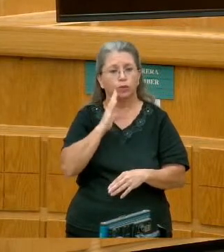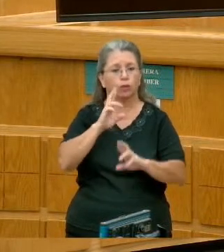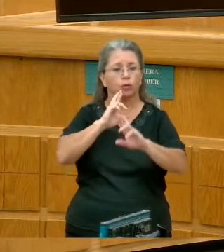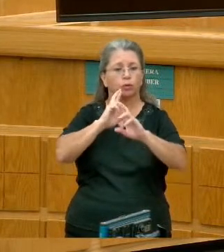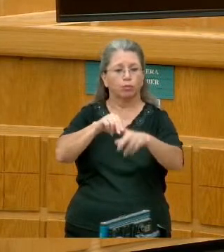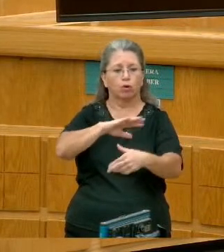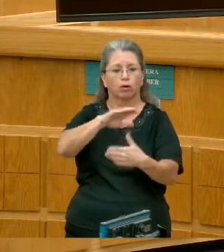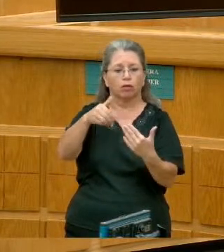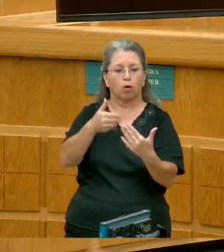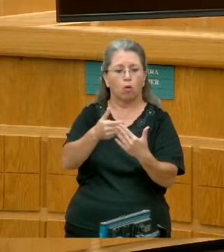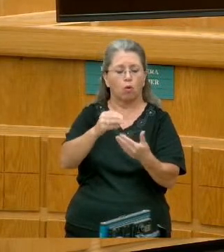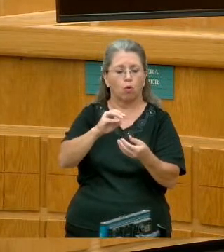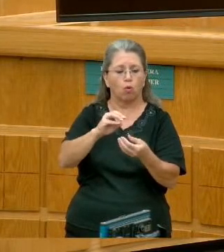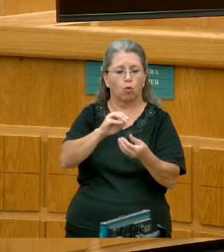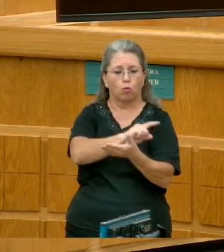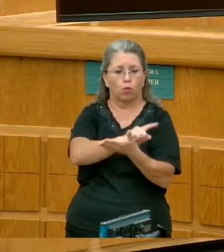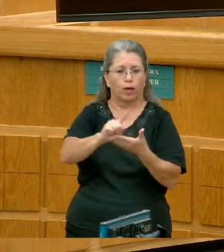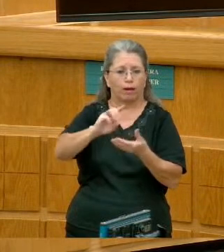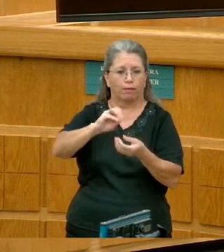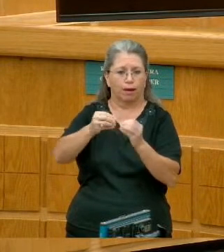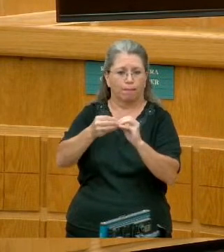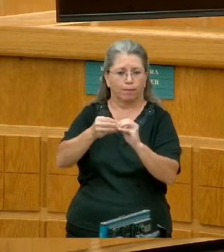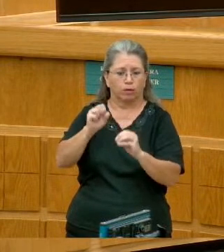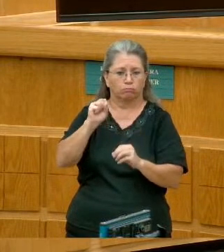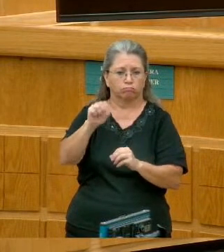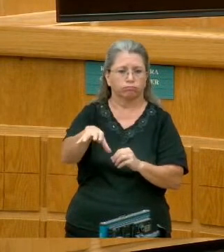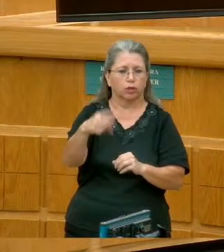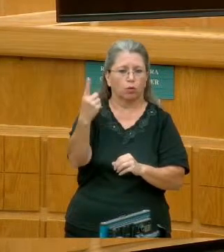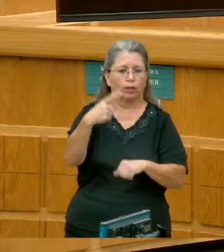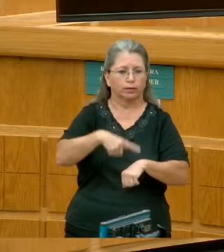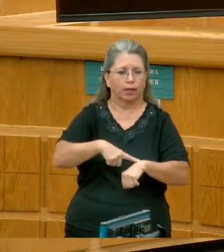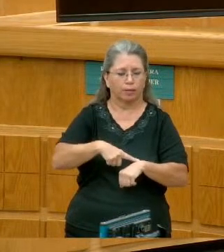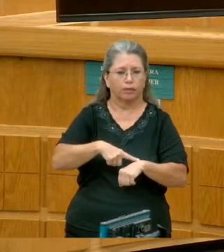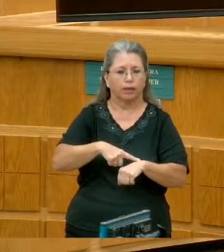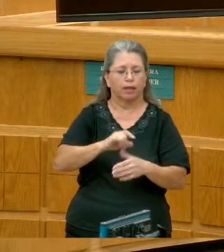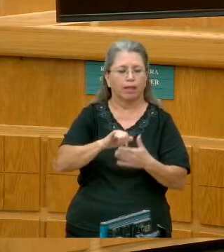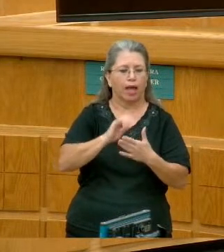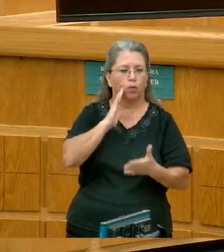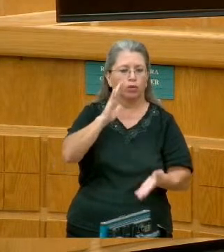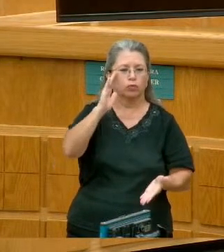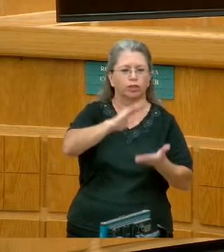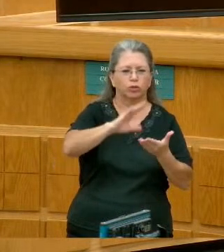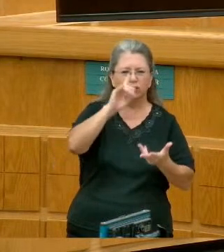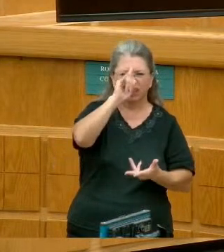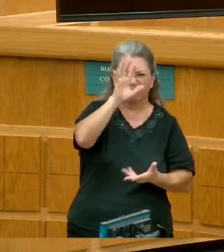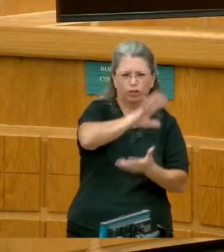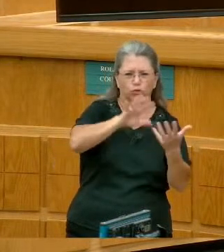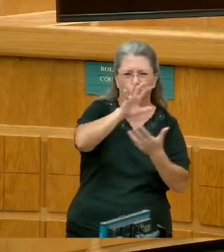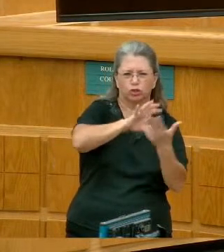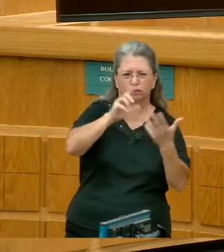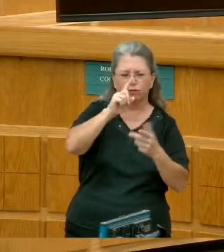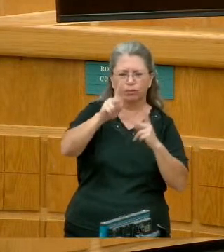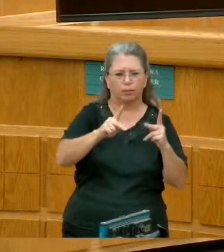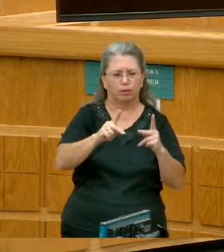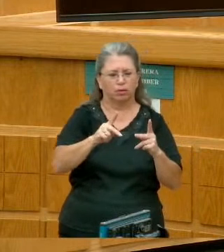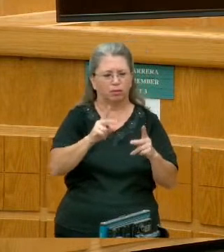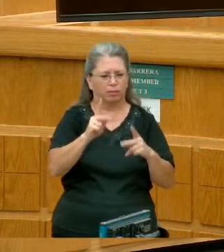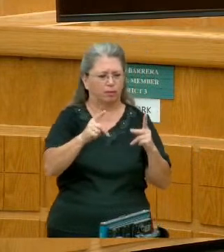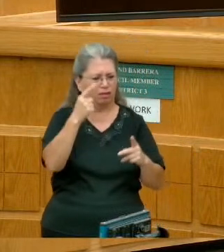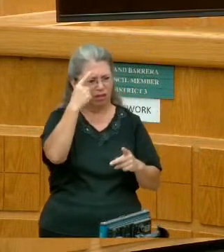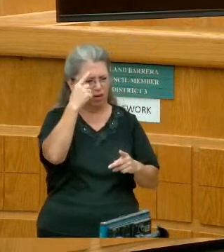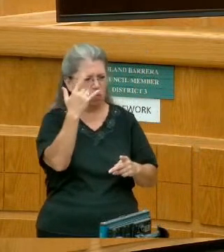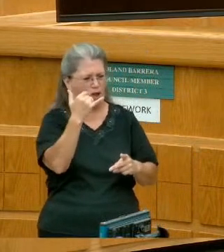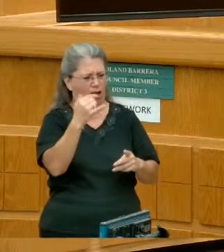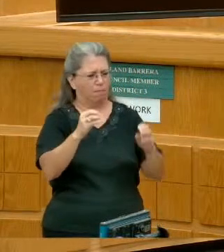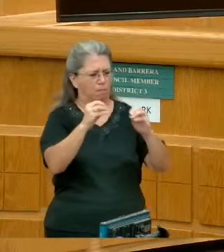day. That way, it will eliminate a lot of the confusion that comes in every day, people wondering why there's more persons that